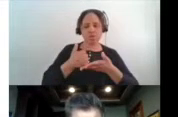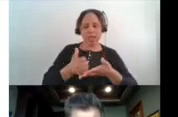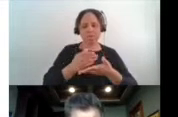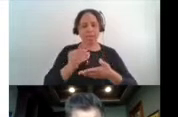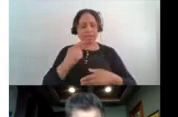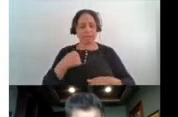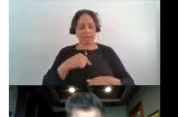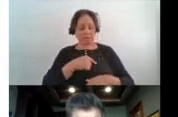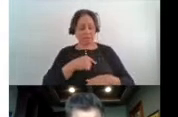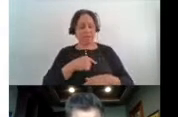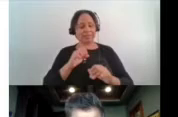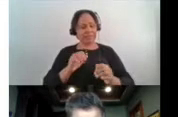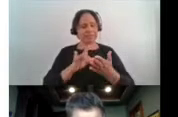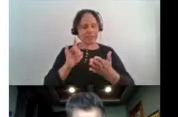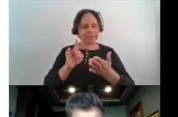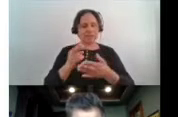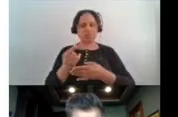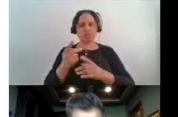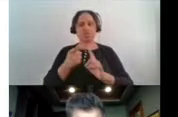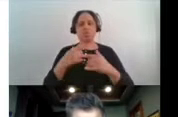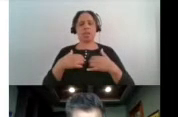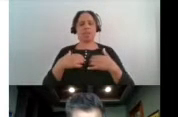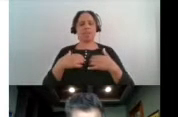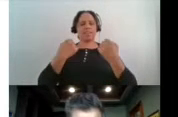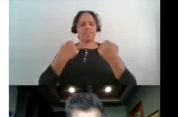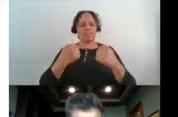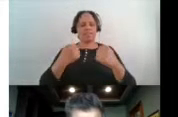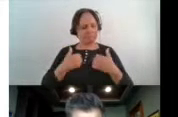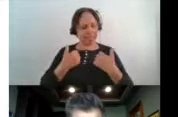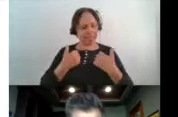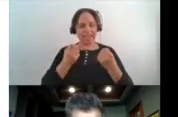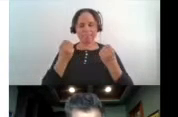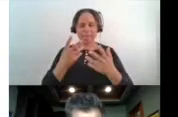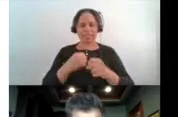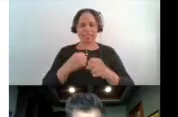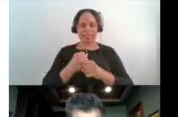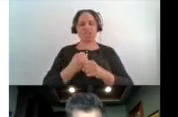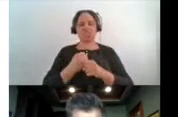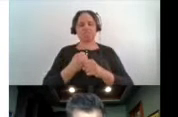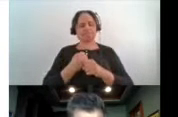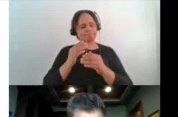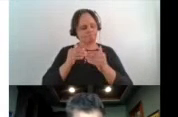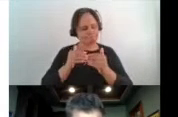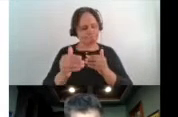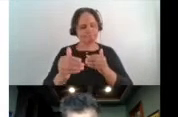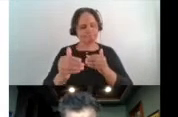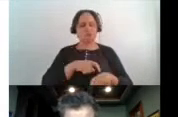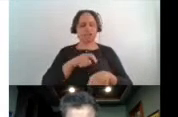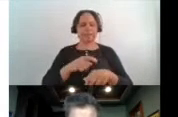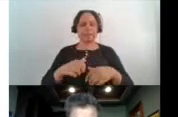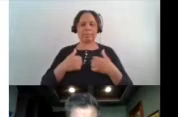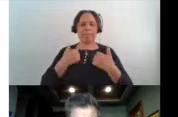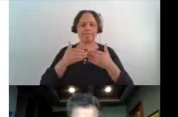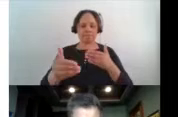so we can live a healthy lifestyle and, inshallah, live many years of more Ramadans and more sajdas and more opportunity to engage with our